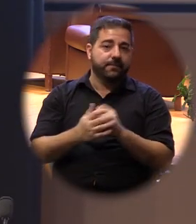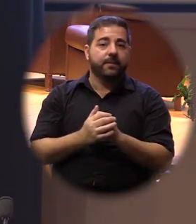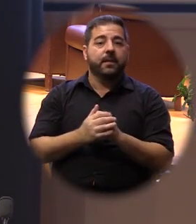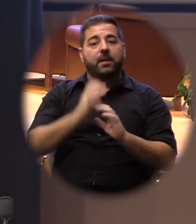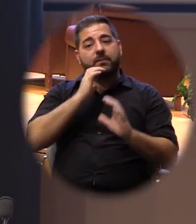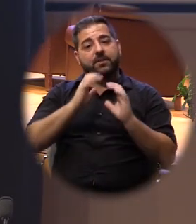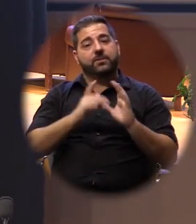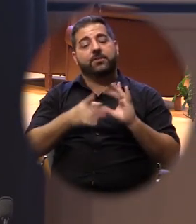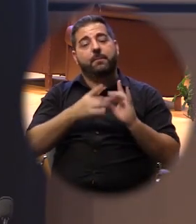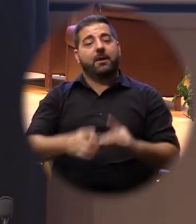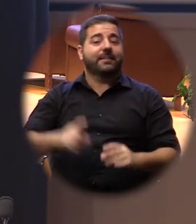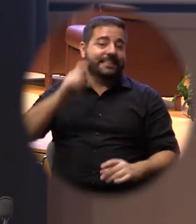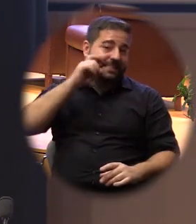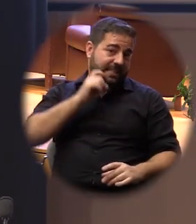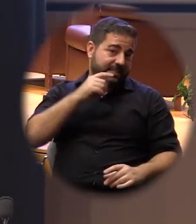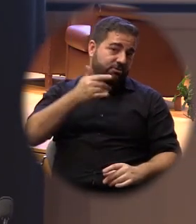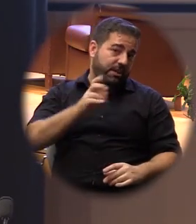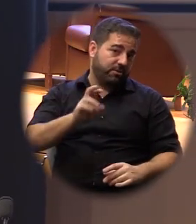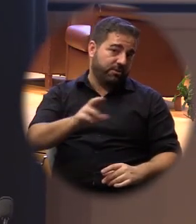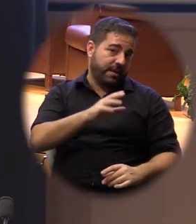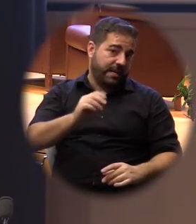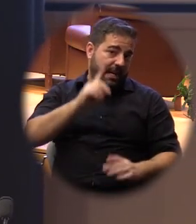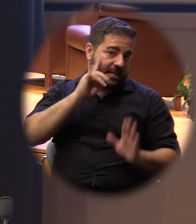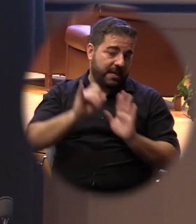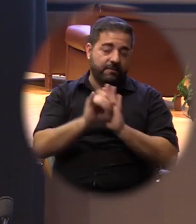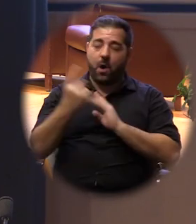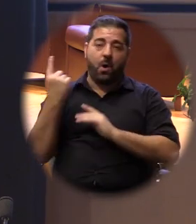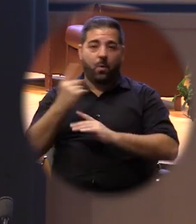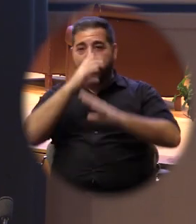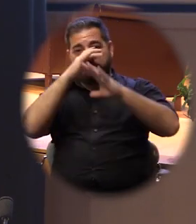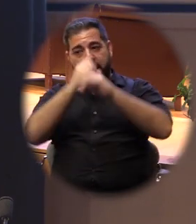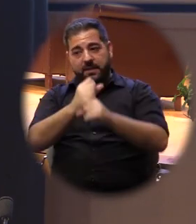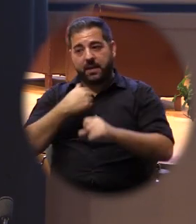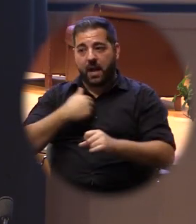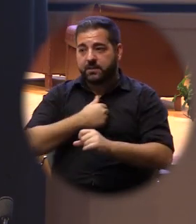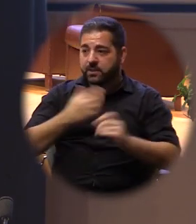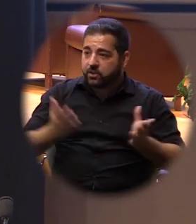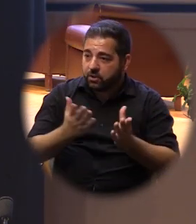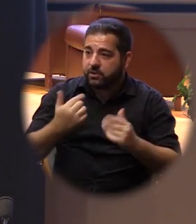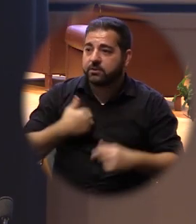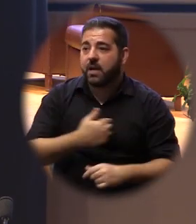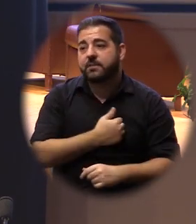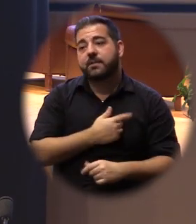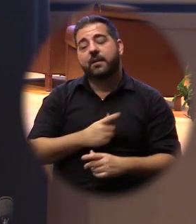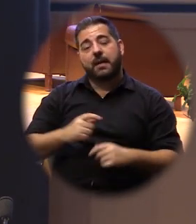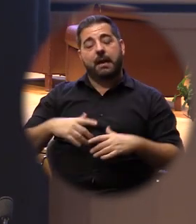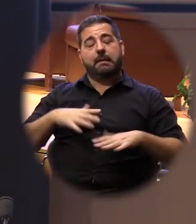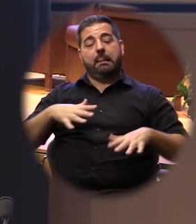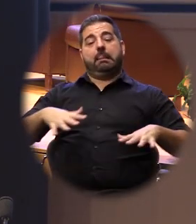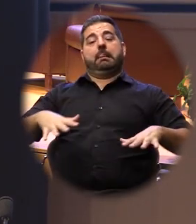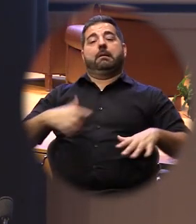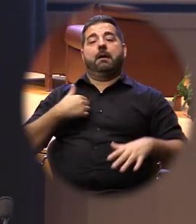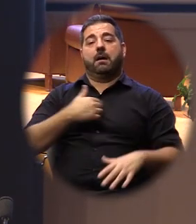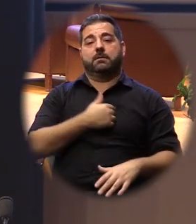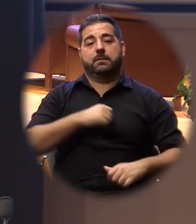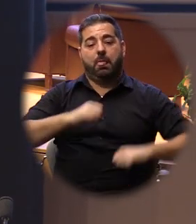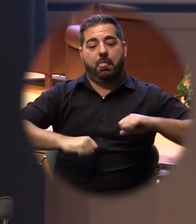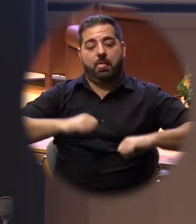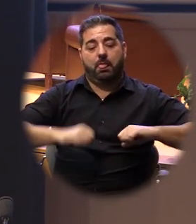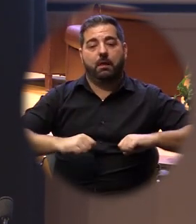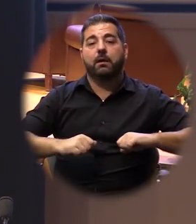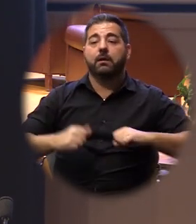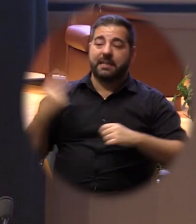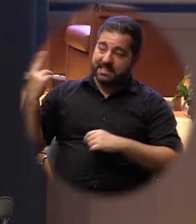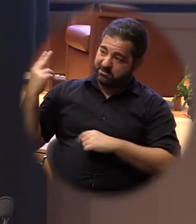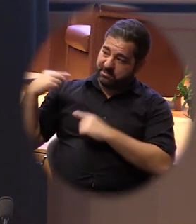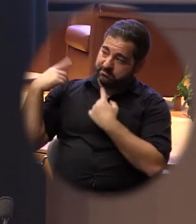Conversations about sex, gender, and identity have always fascinated us, encouraged us, and unsettled us. Throughout history,